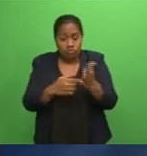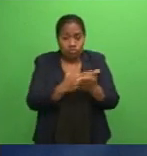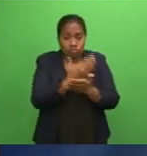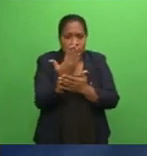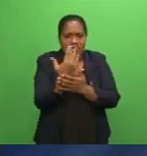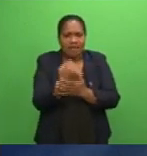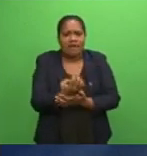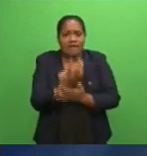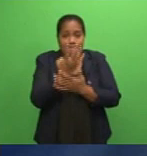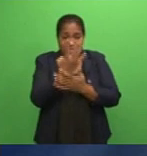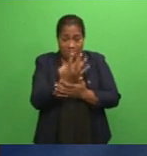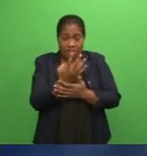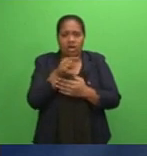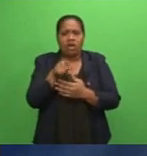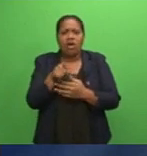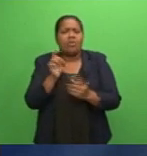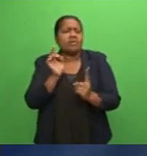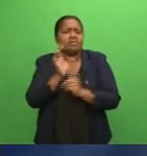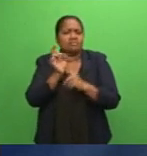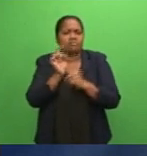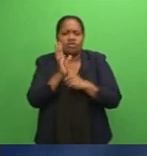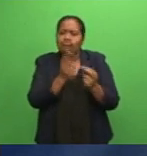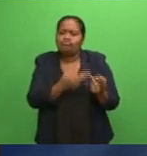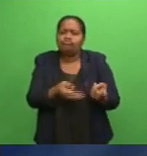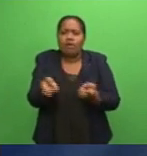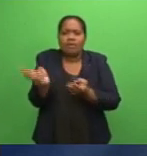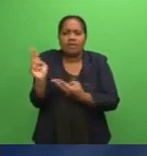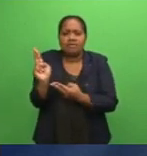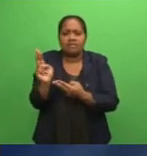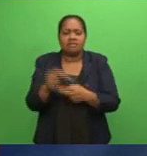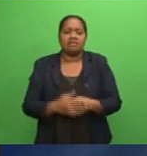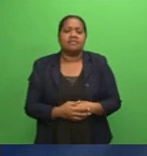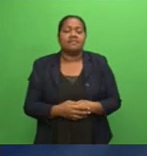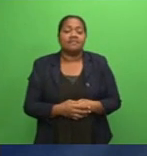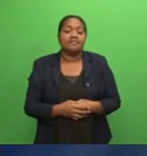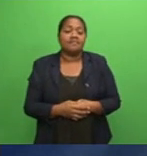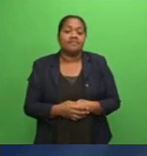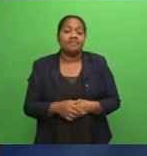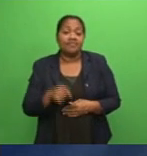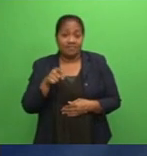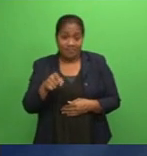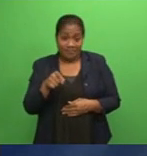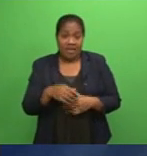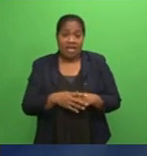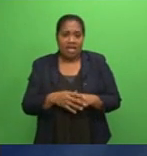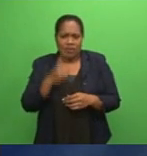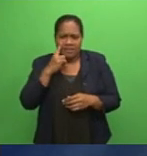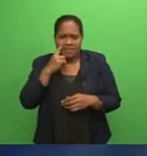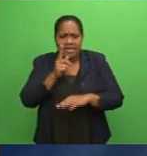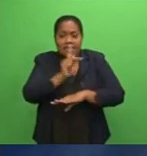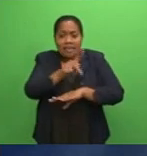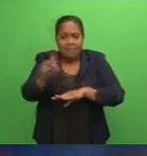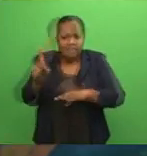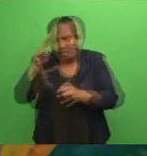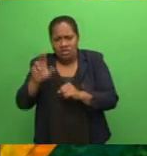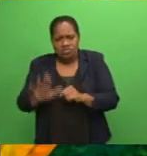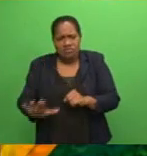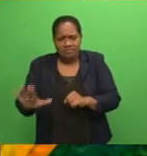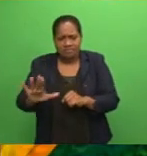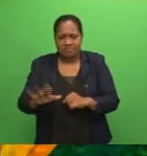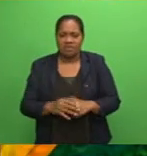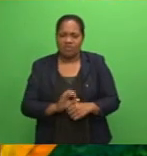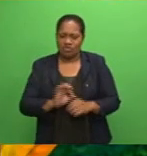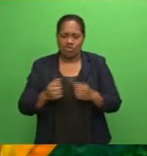format is one of the key recommendations in the draft Aretipu report, which could finally see the Pacific involved in the competition.